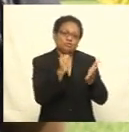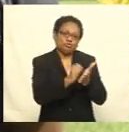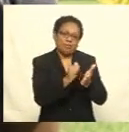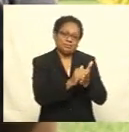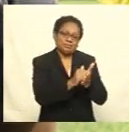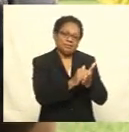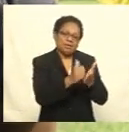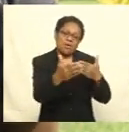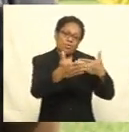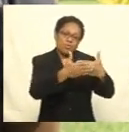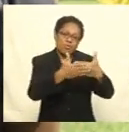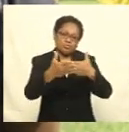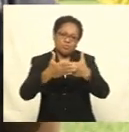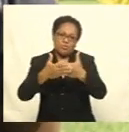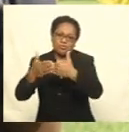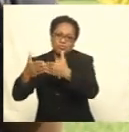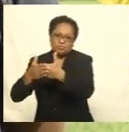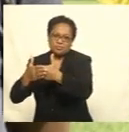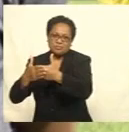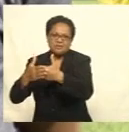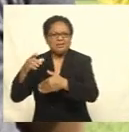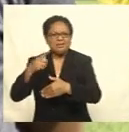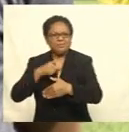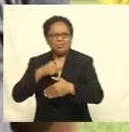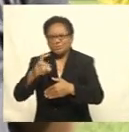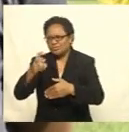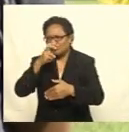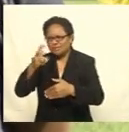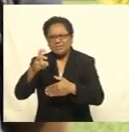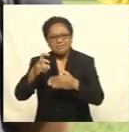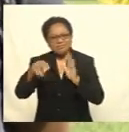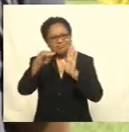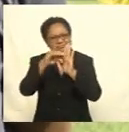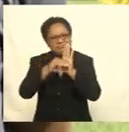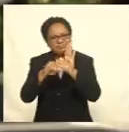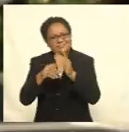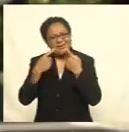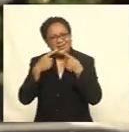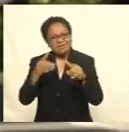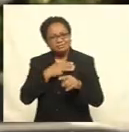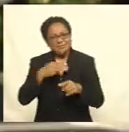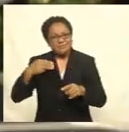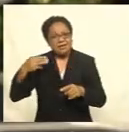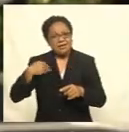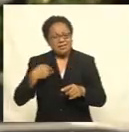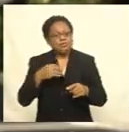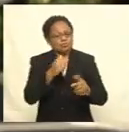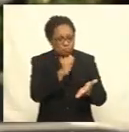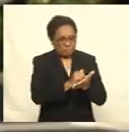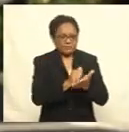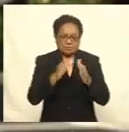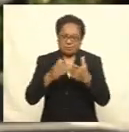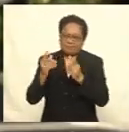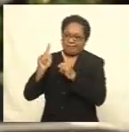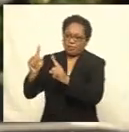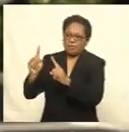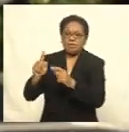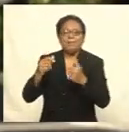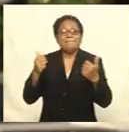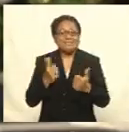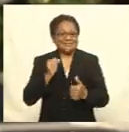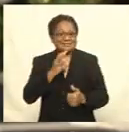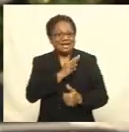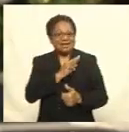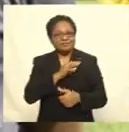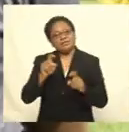as per the restrictions done by the Ministry of Health, and most of the shops are abiding by that. So a lot of employees are staying home,